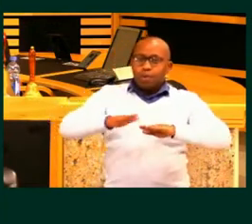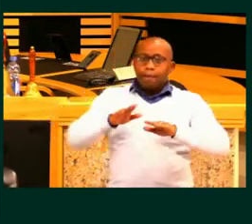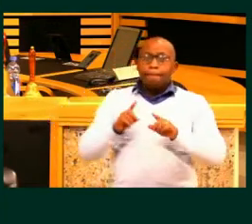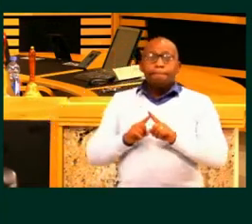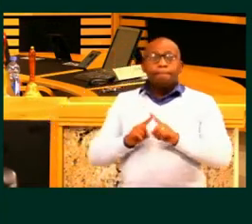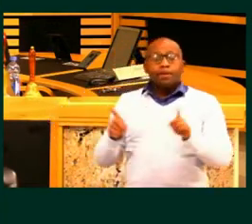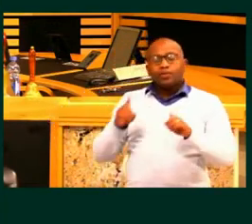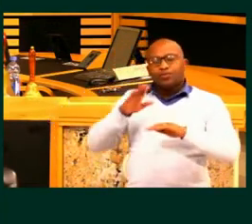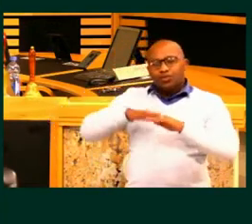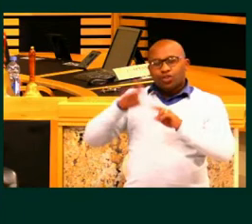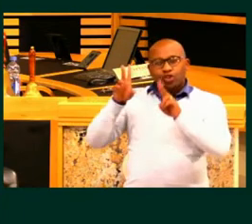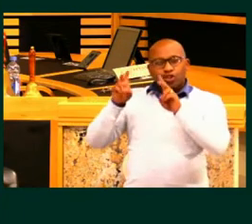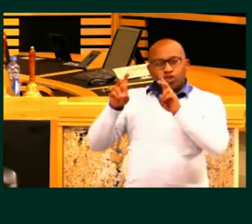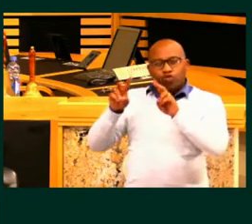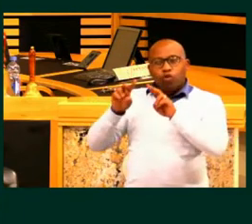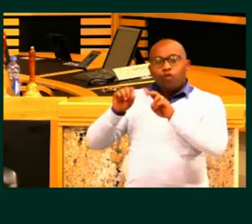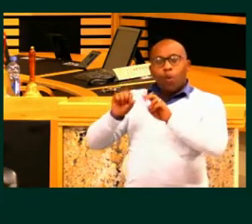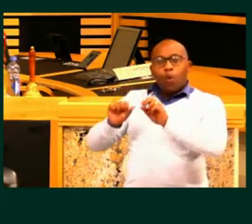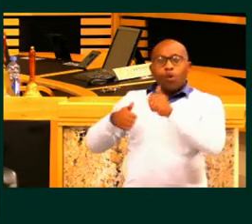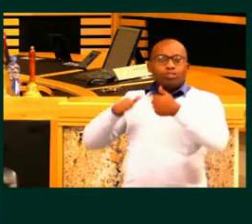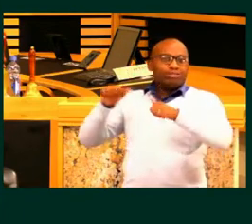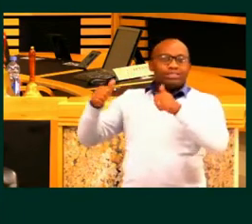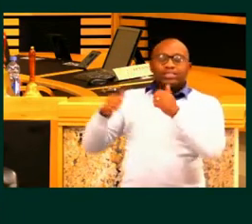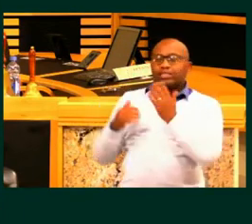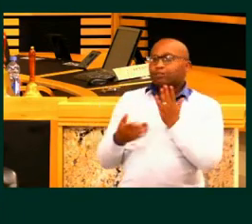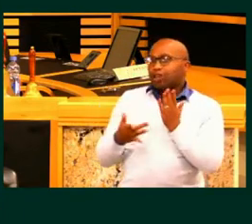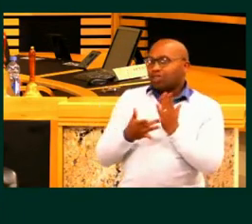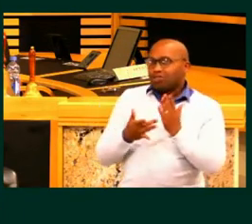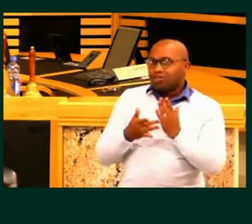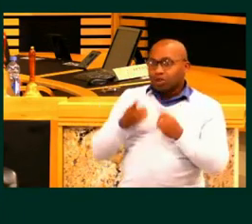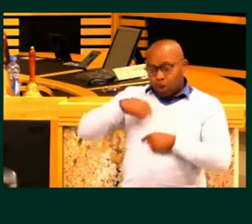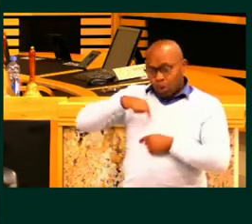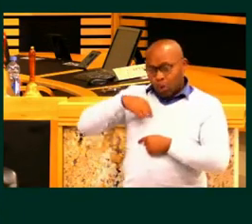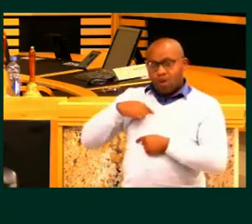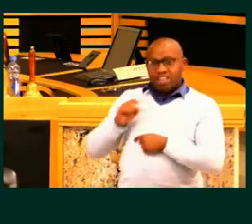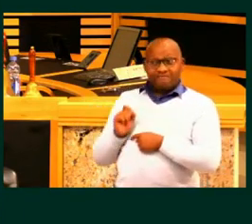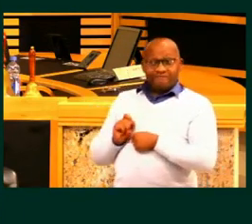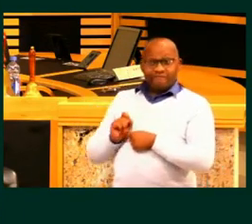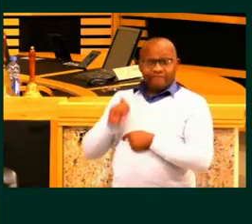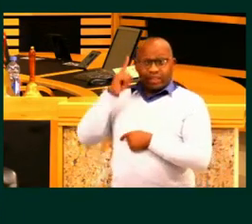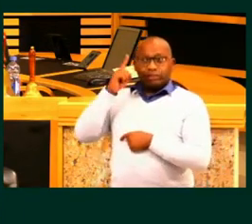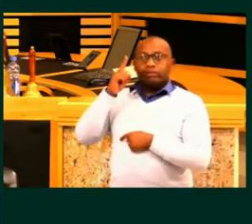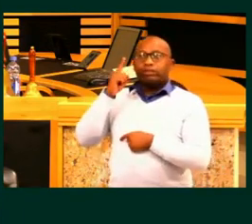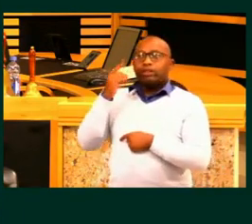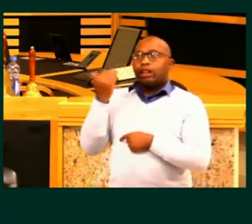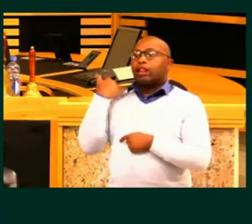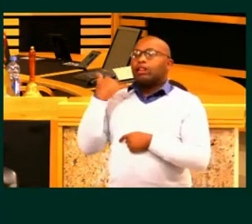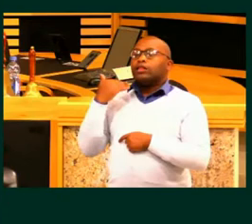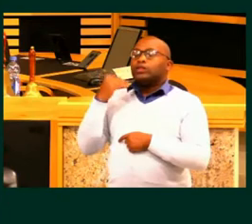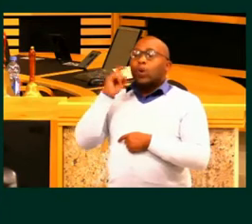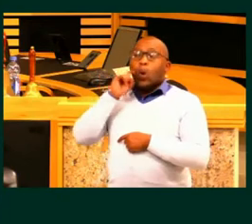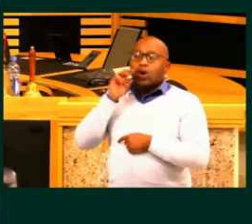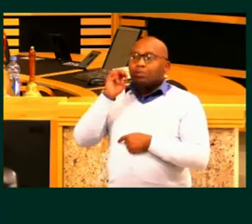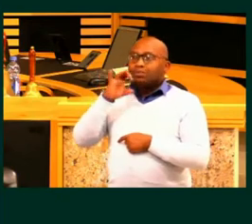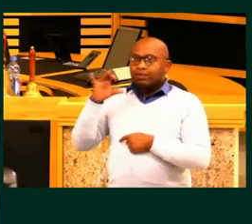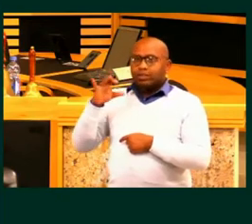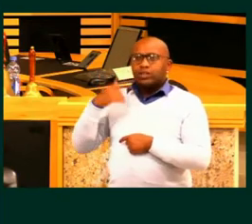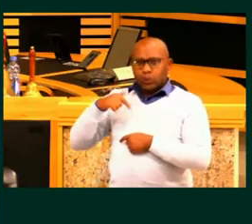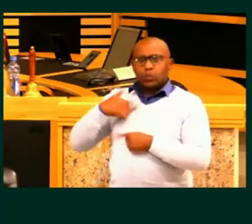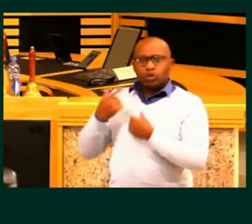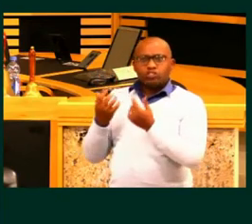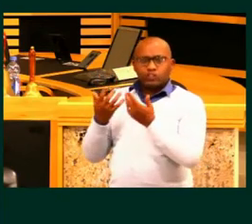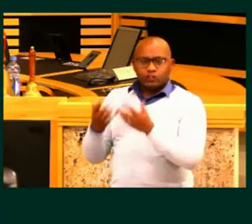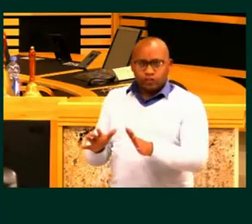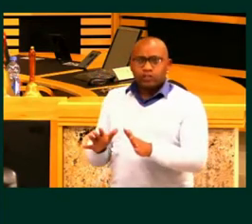technology again were the first ones through the former MEC we initiated a process